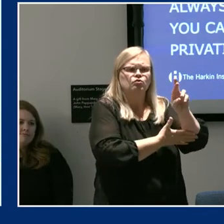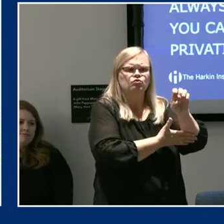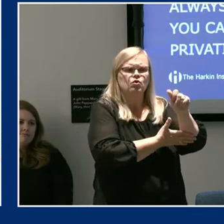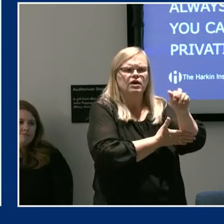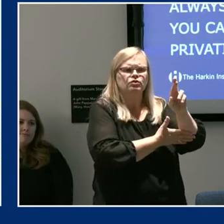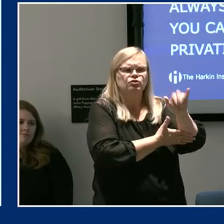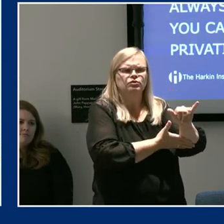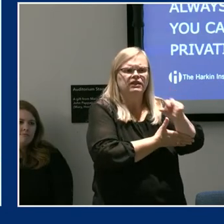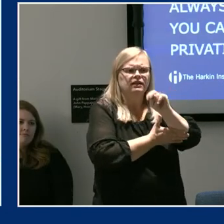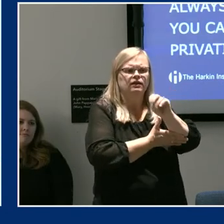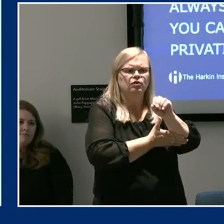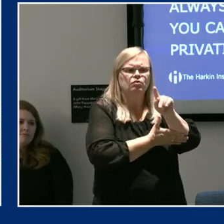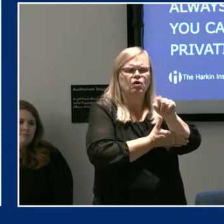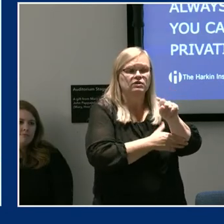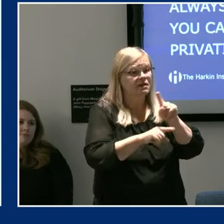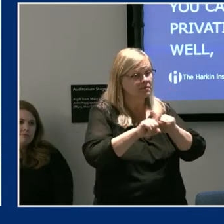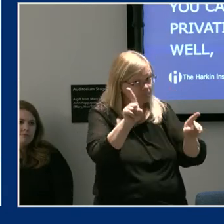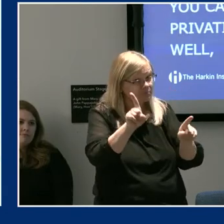however,